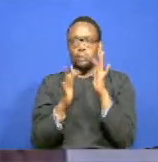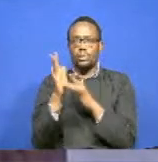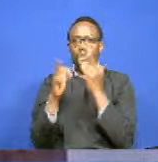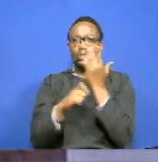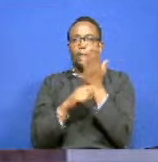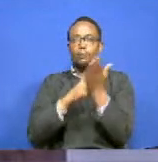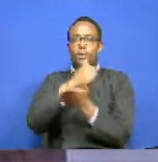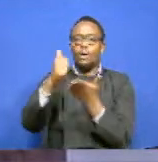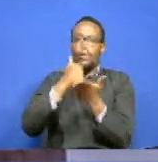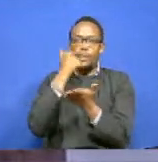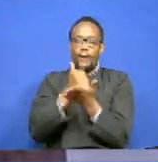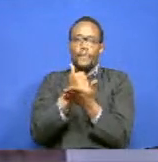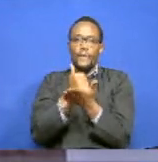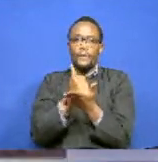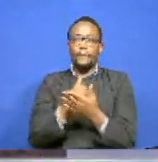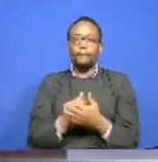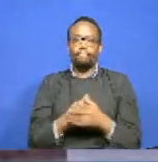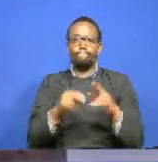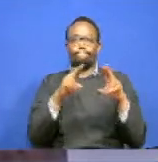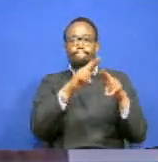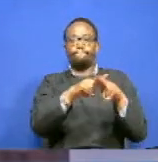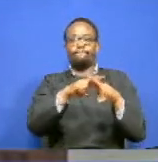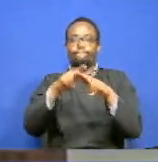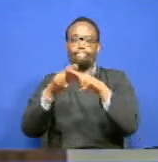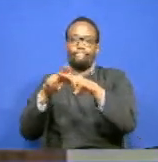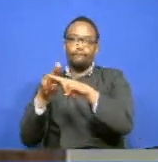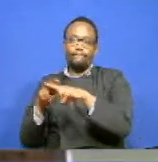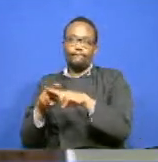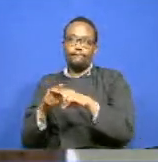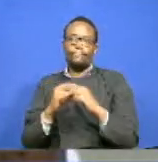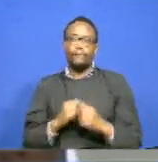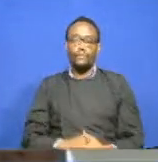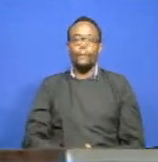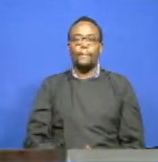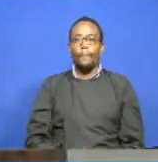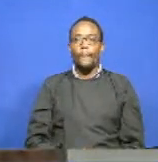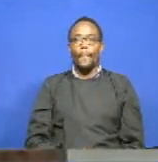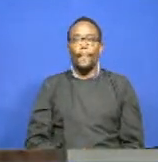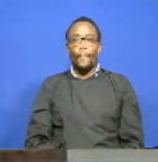amen. Please let us be seated.